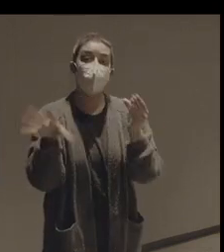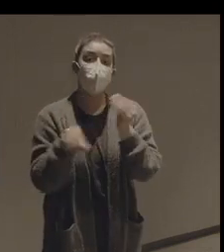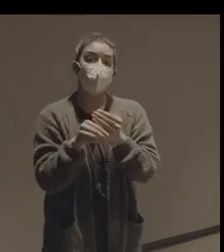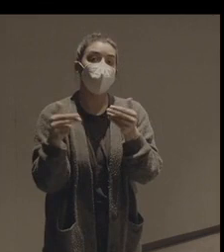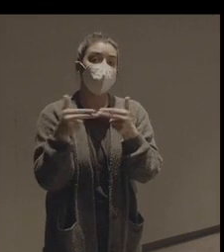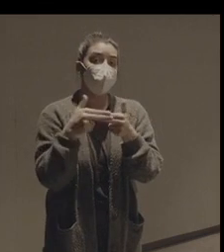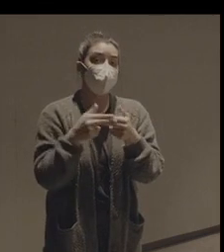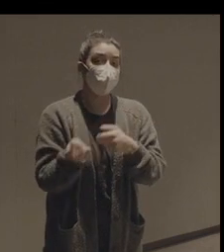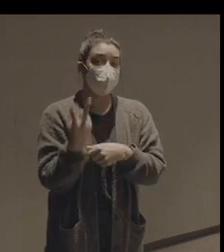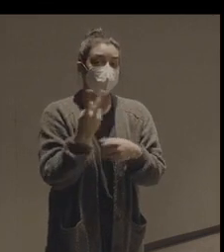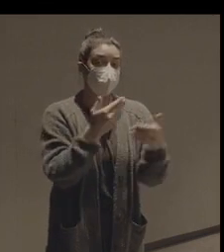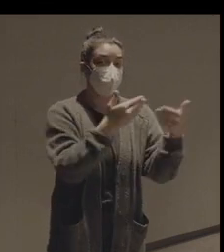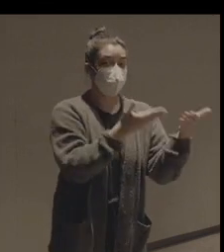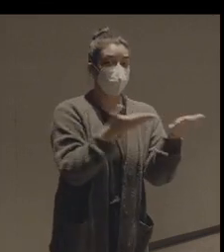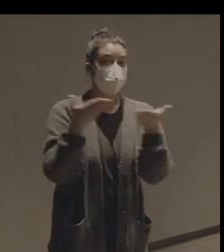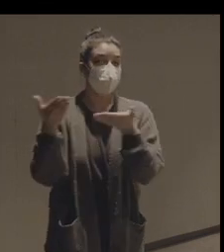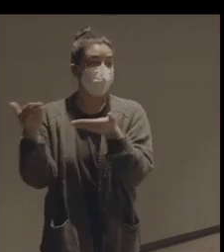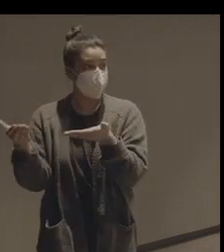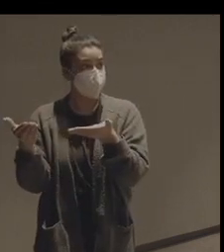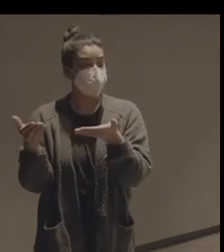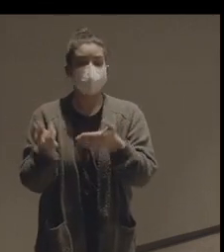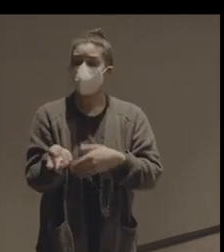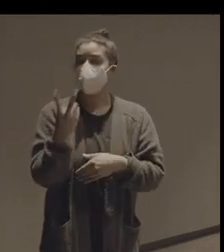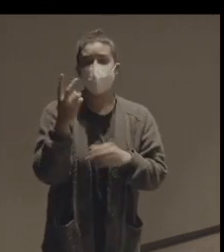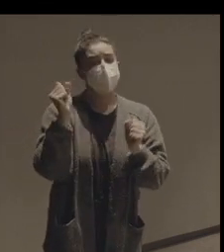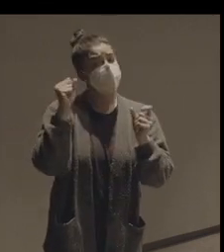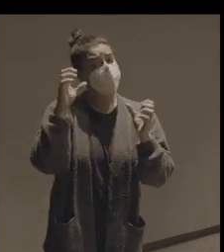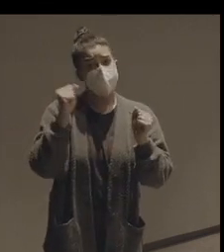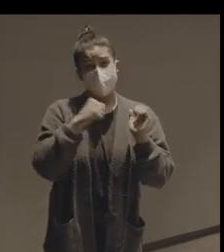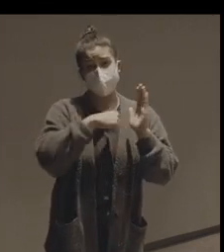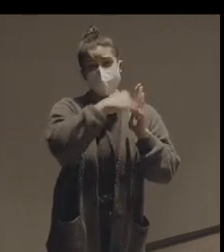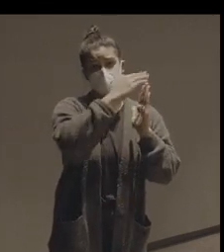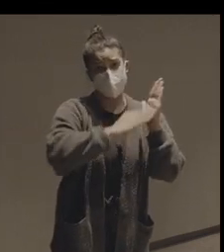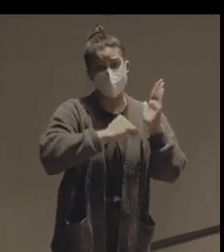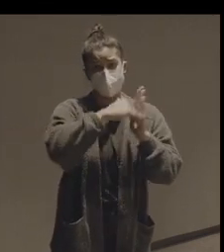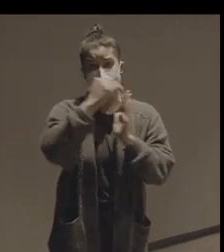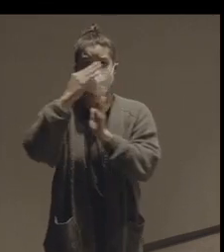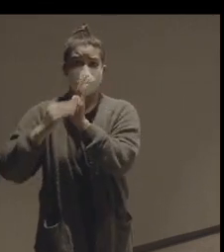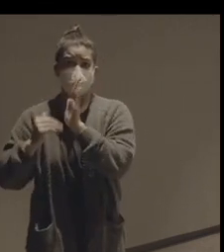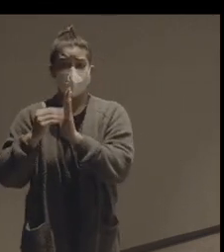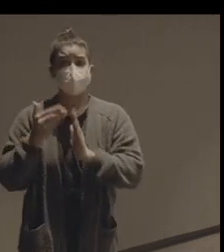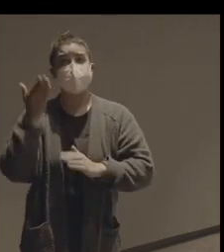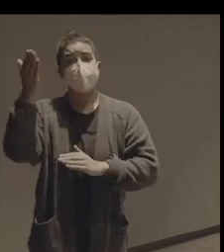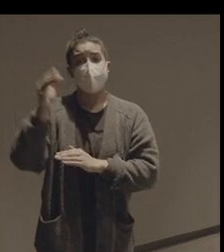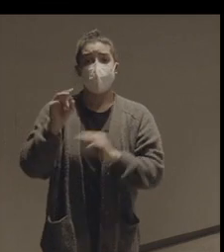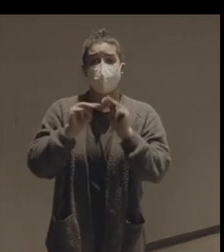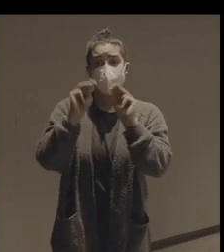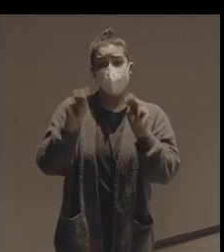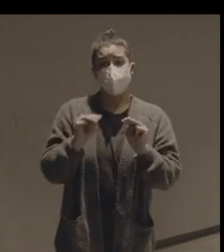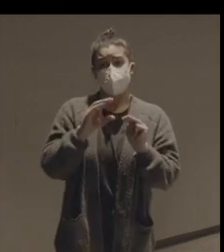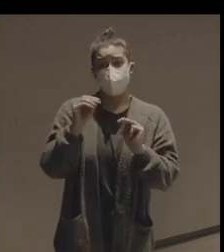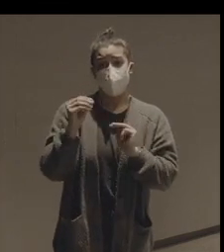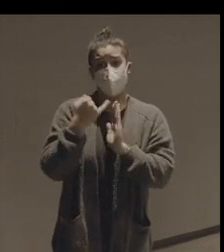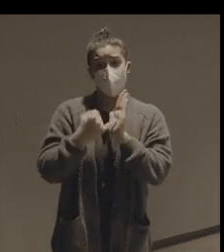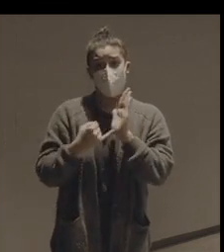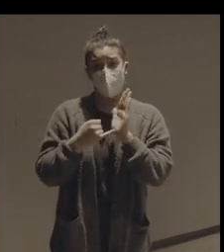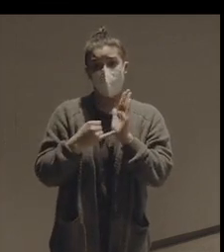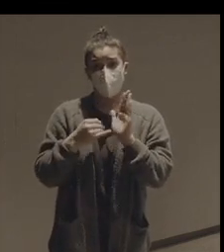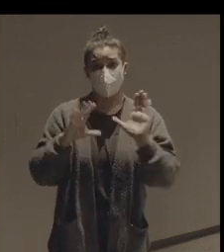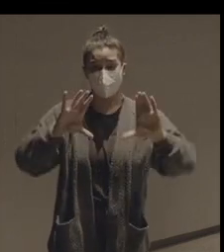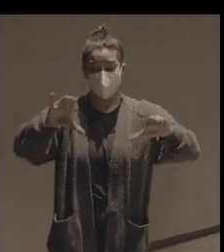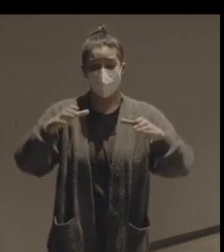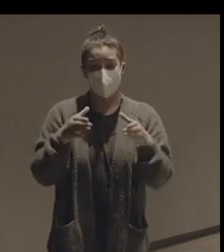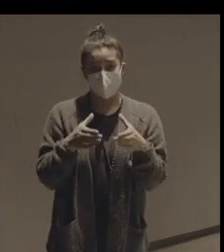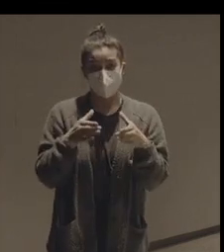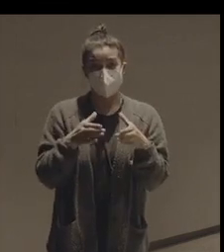reasons. First, they're two great paintings in the Museum of Art collection. And second, because I think they reflect some of